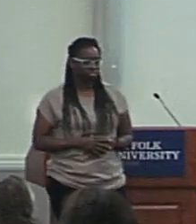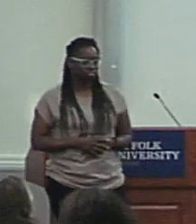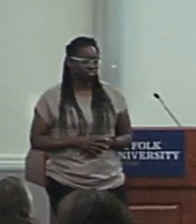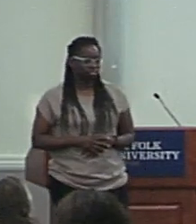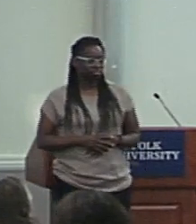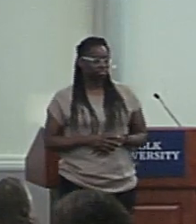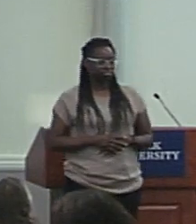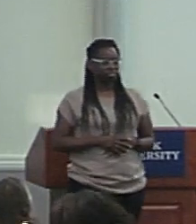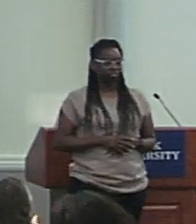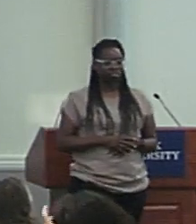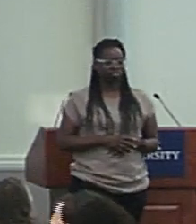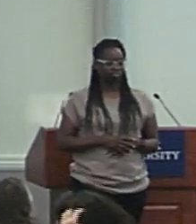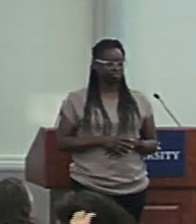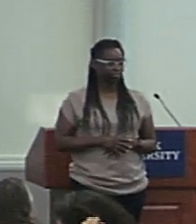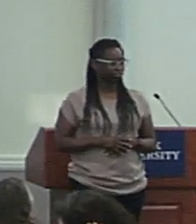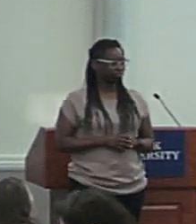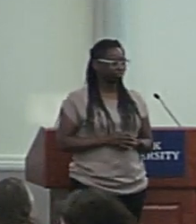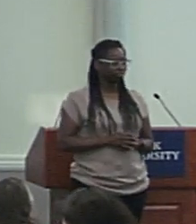and invite Mia to unmute.